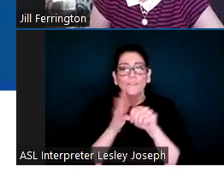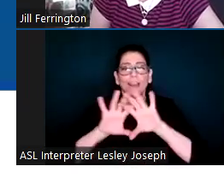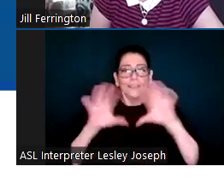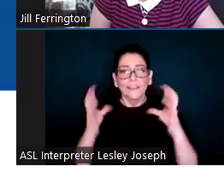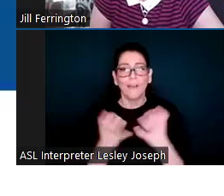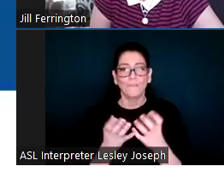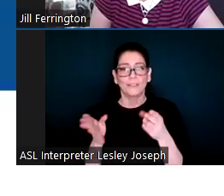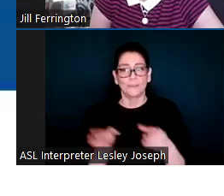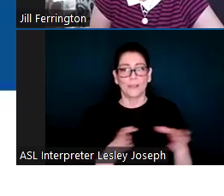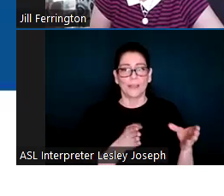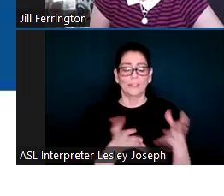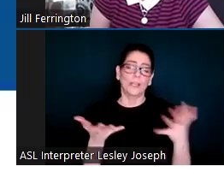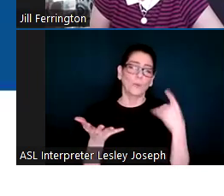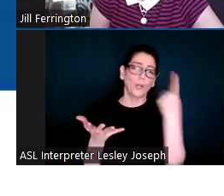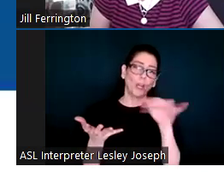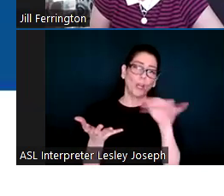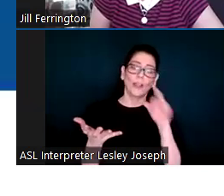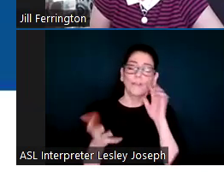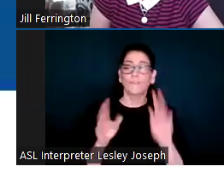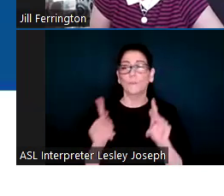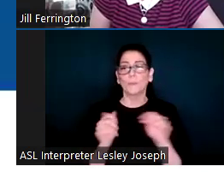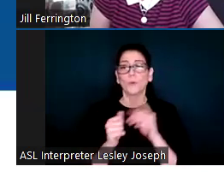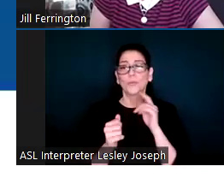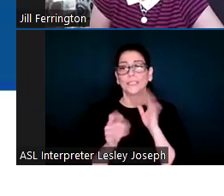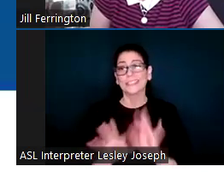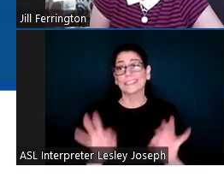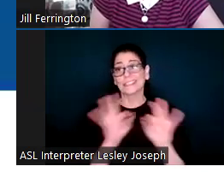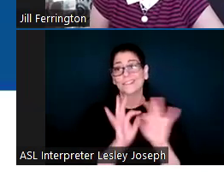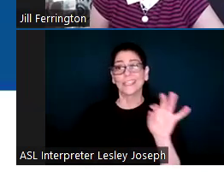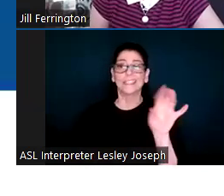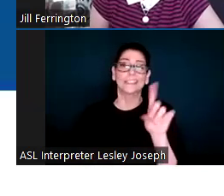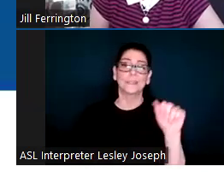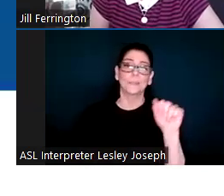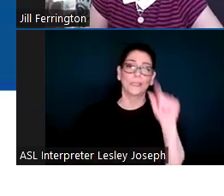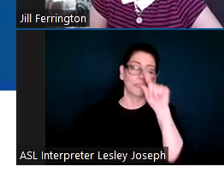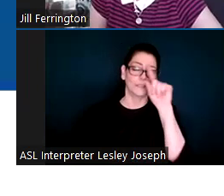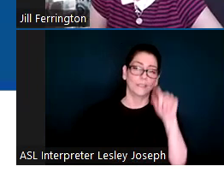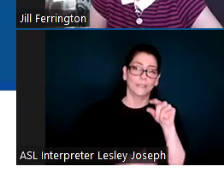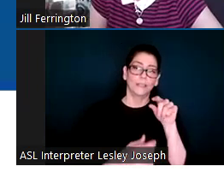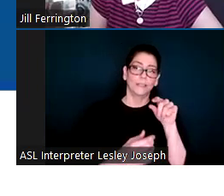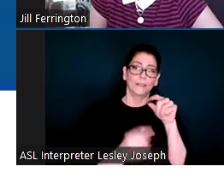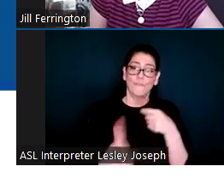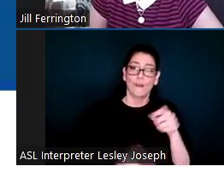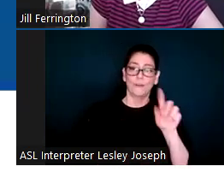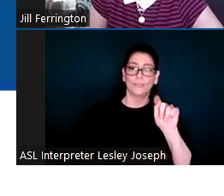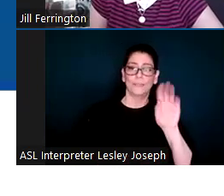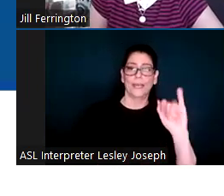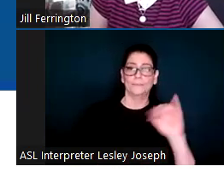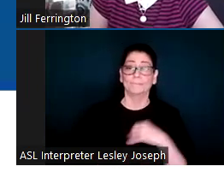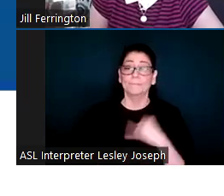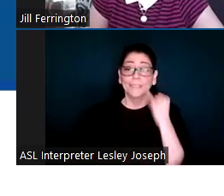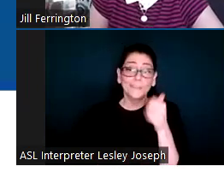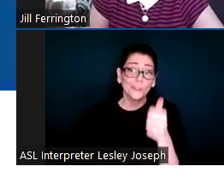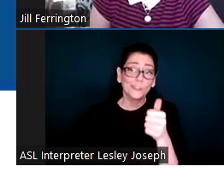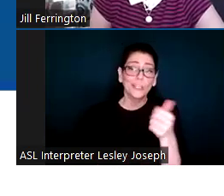like for people with significant disabilities due to brain injury. And if you're an employment service provider, we know